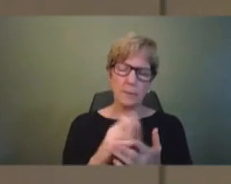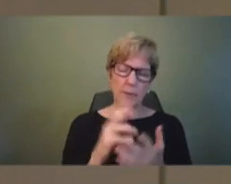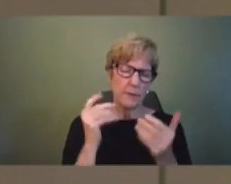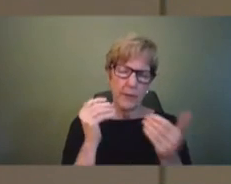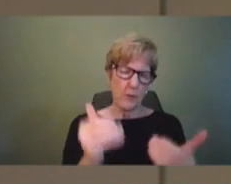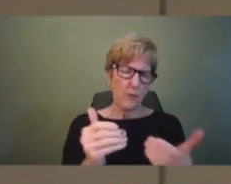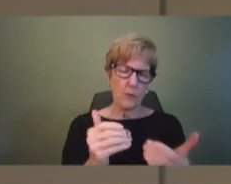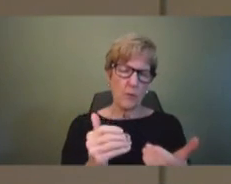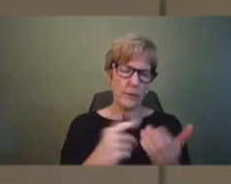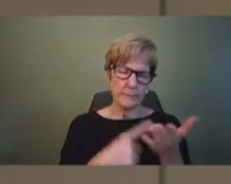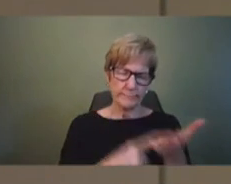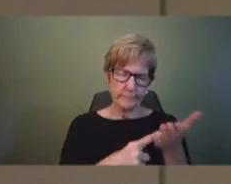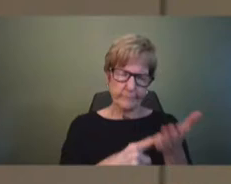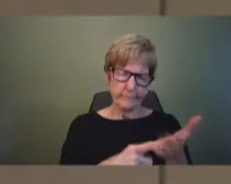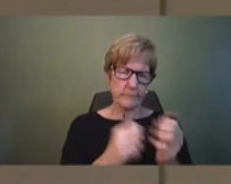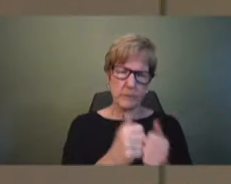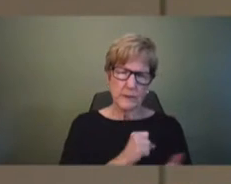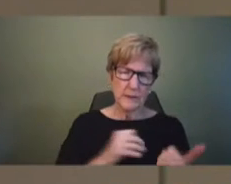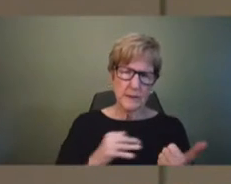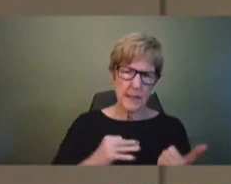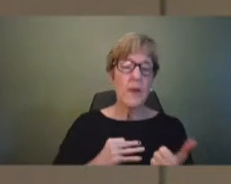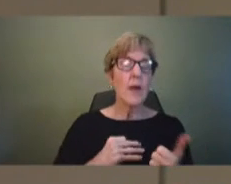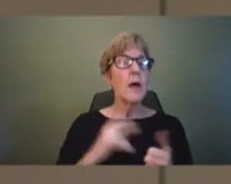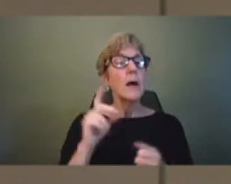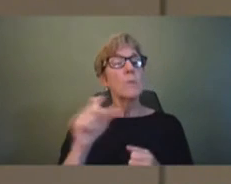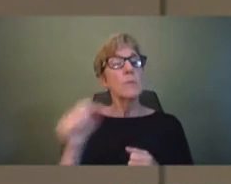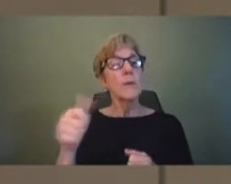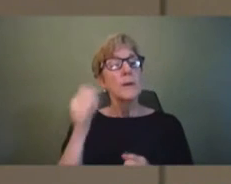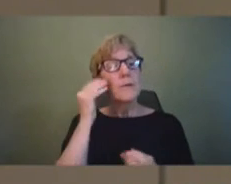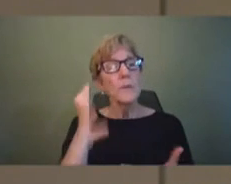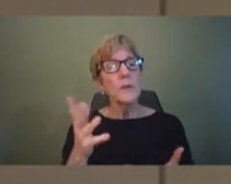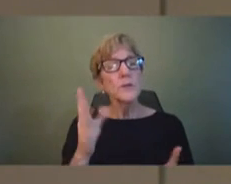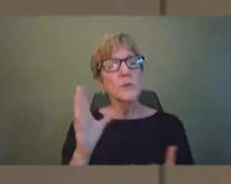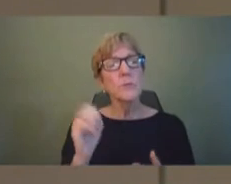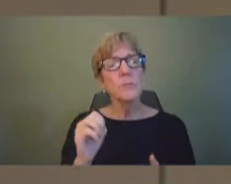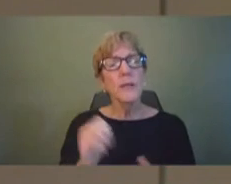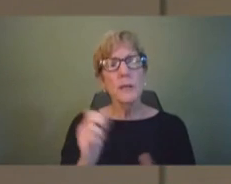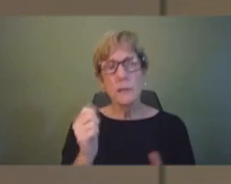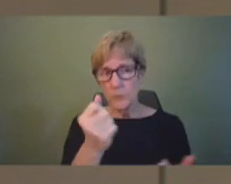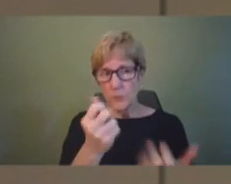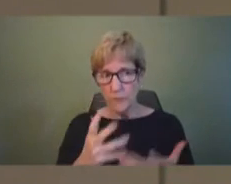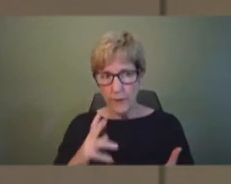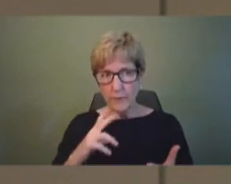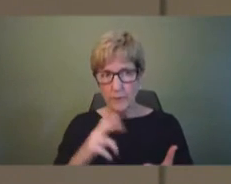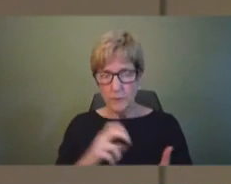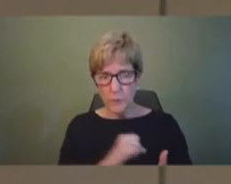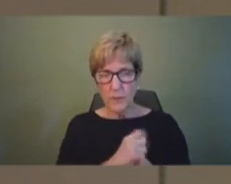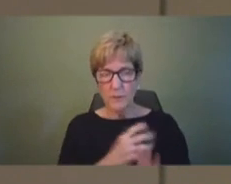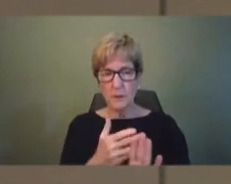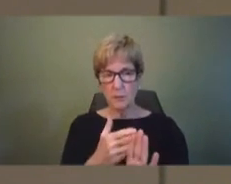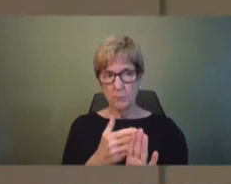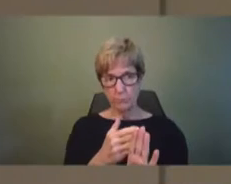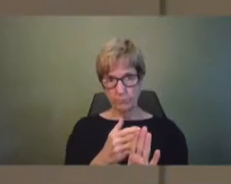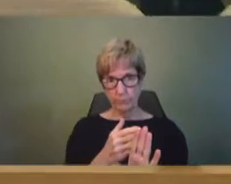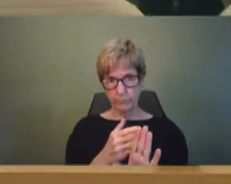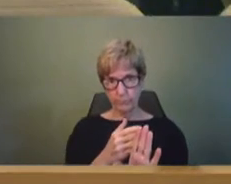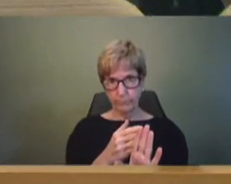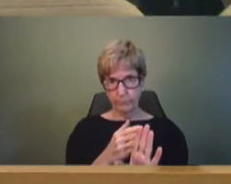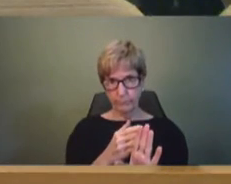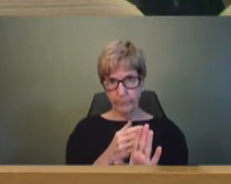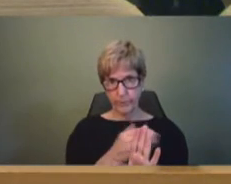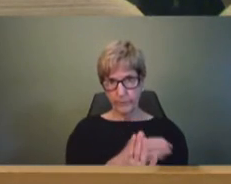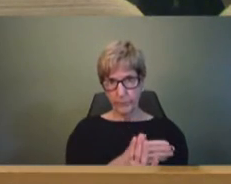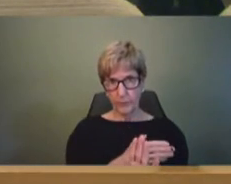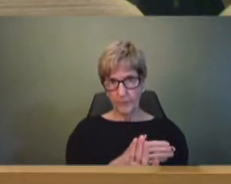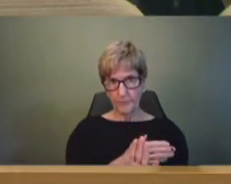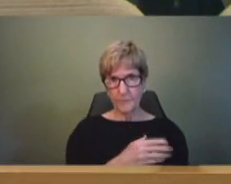staff uh so all that information would be provided to us before on we're we're we've kind of got this high